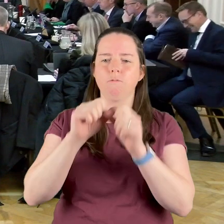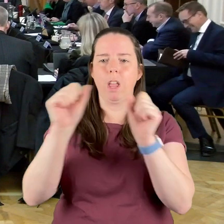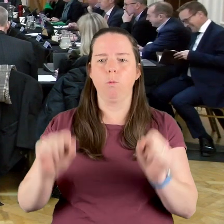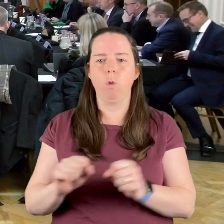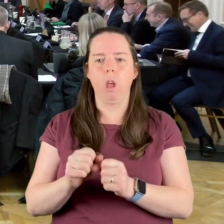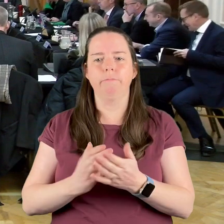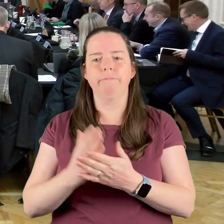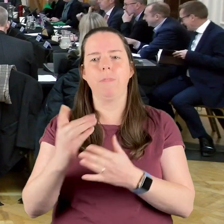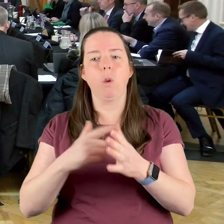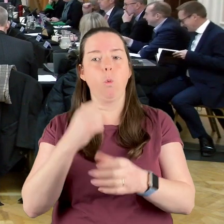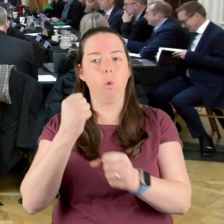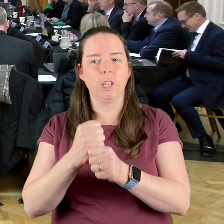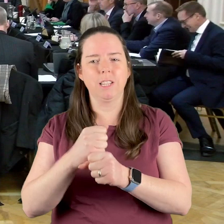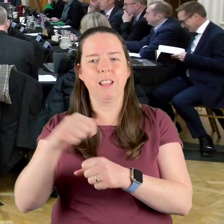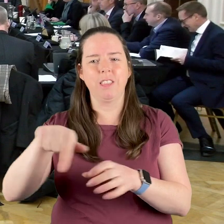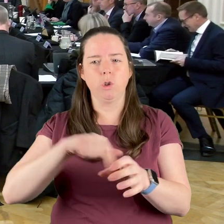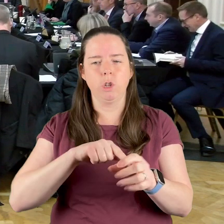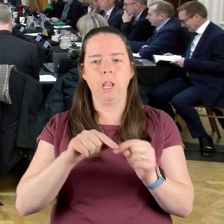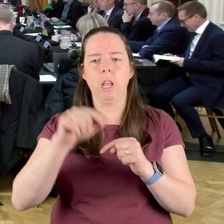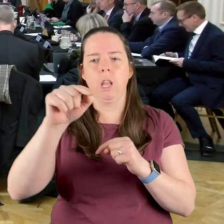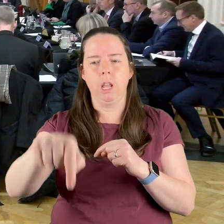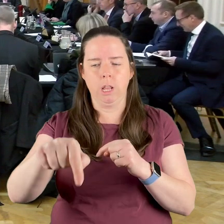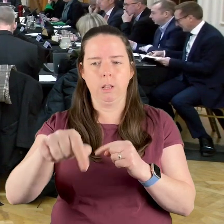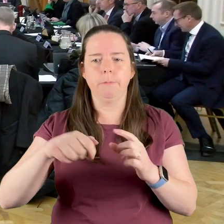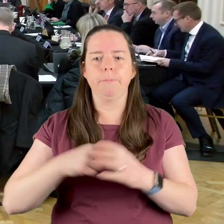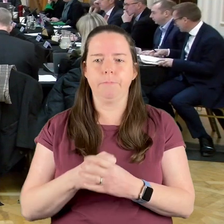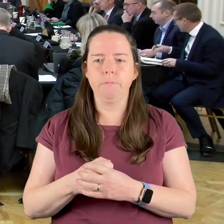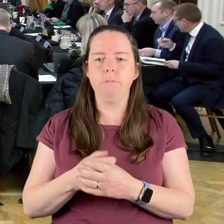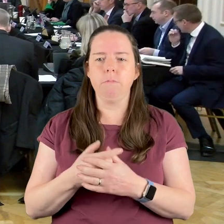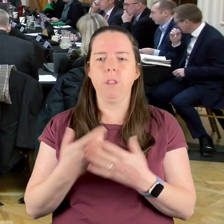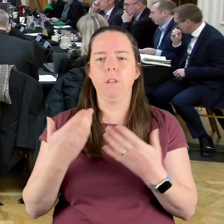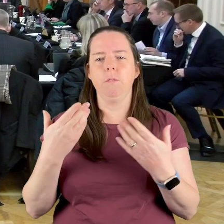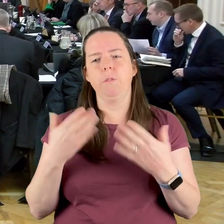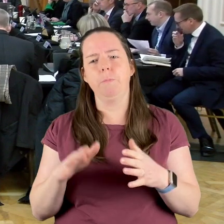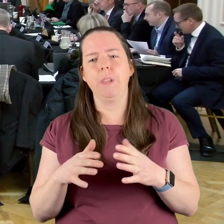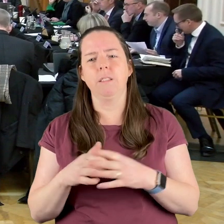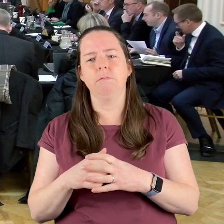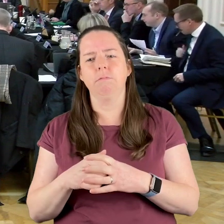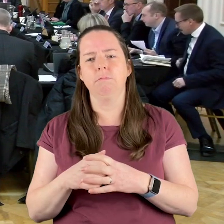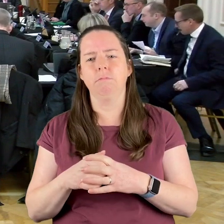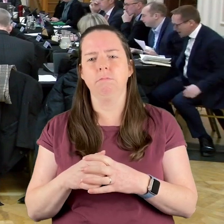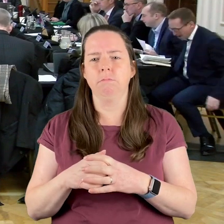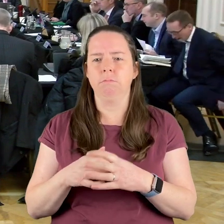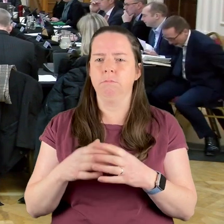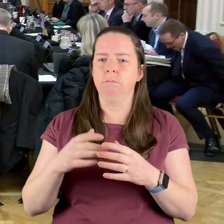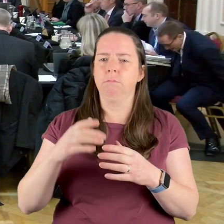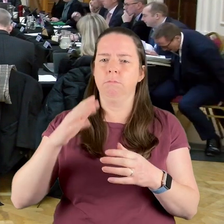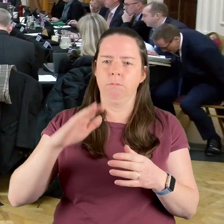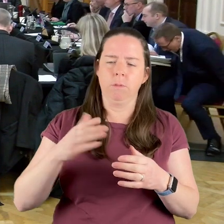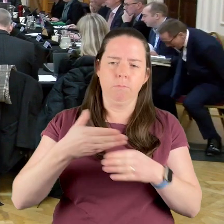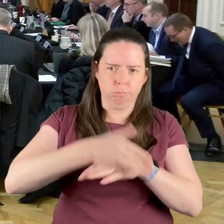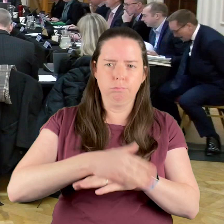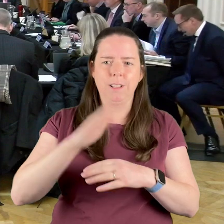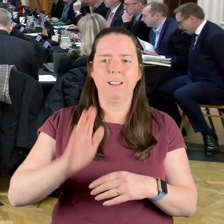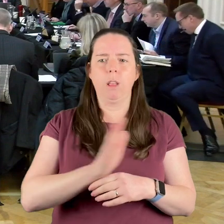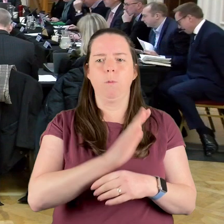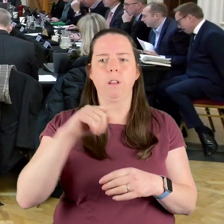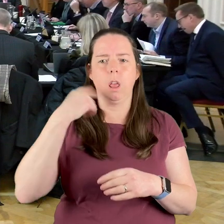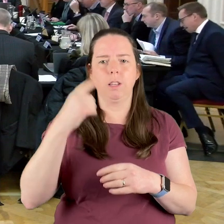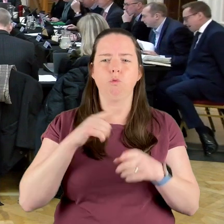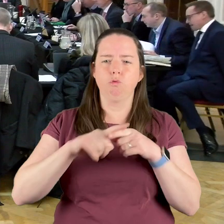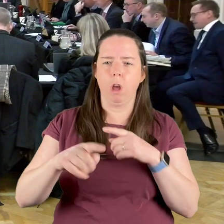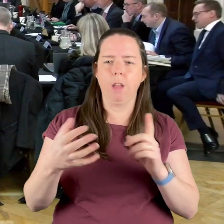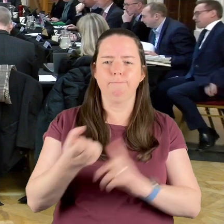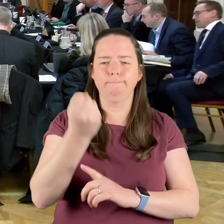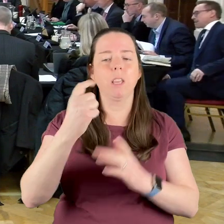framework, we're so used to it, the framework by August this year. But we've taxed ourselves